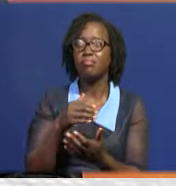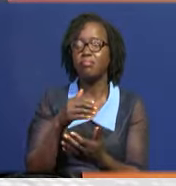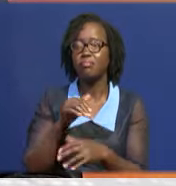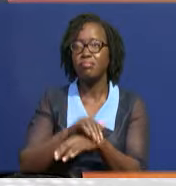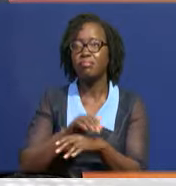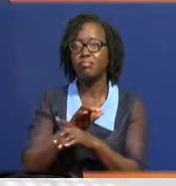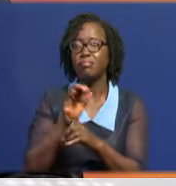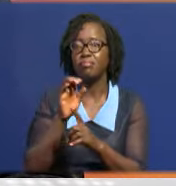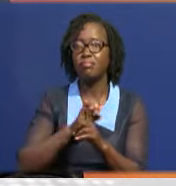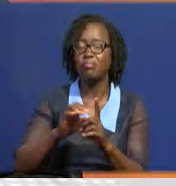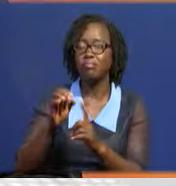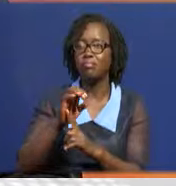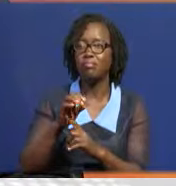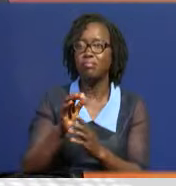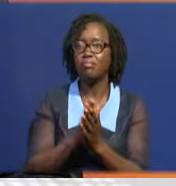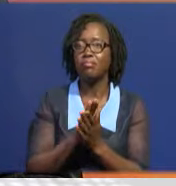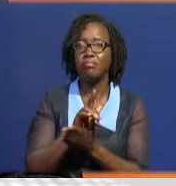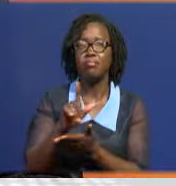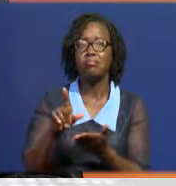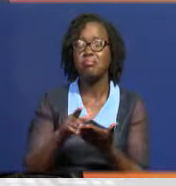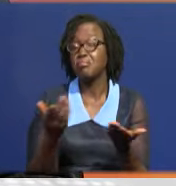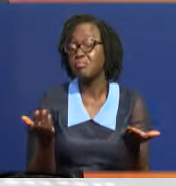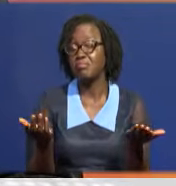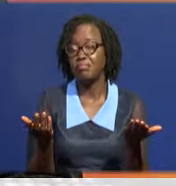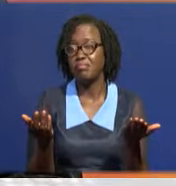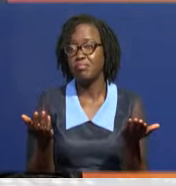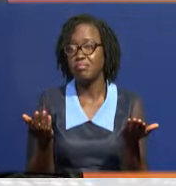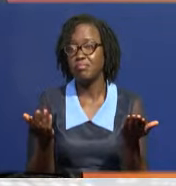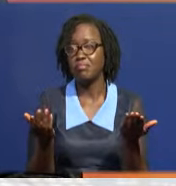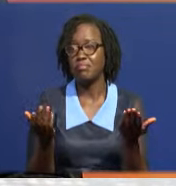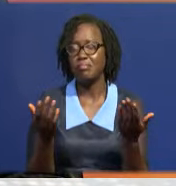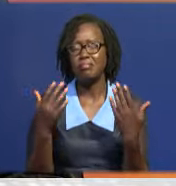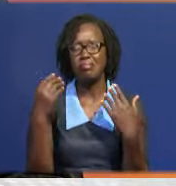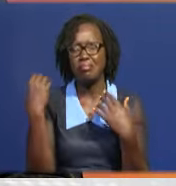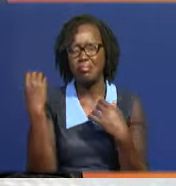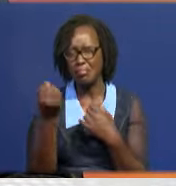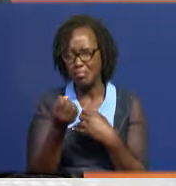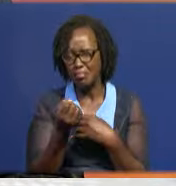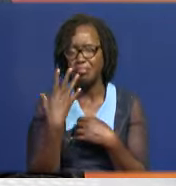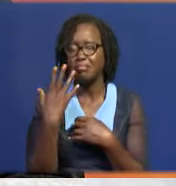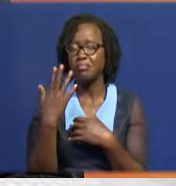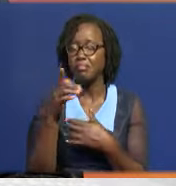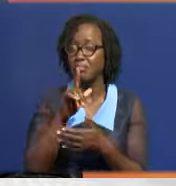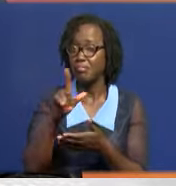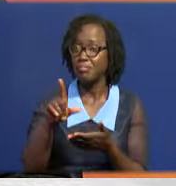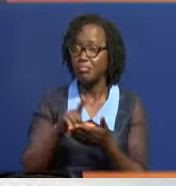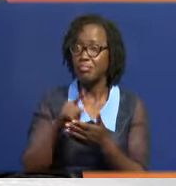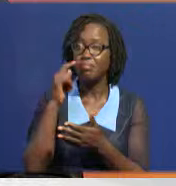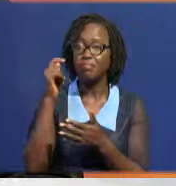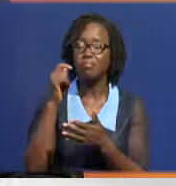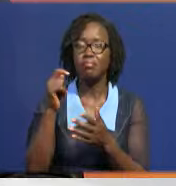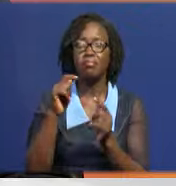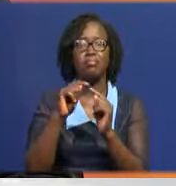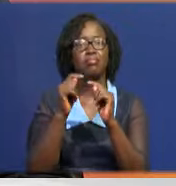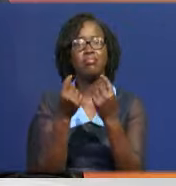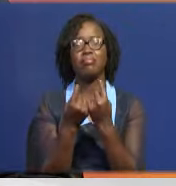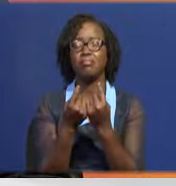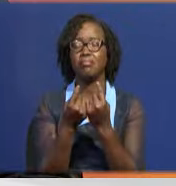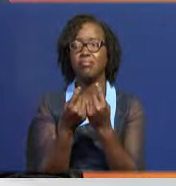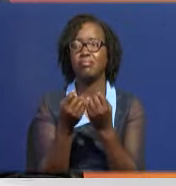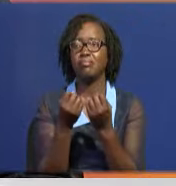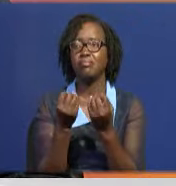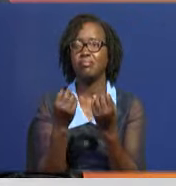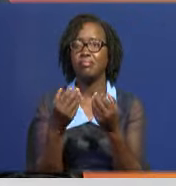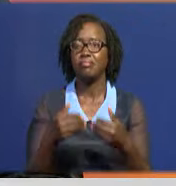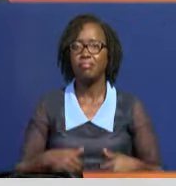to the environment. Look at our locations. We have magnificent locations. We have talented crew and very